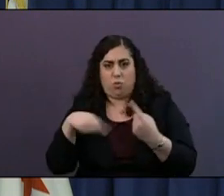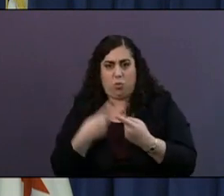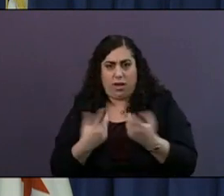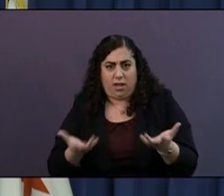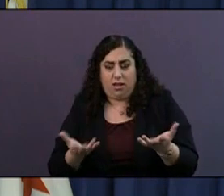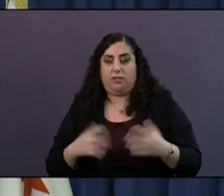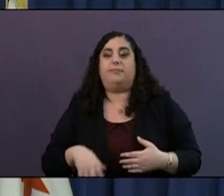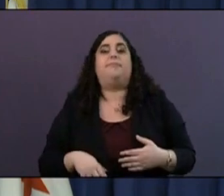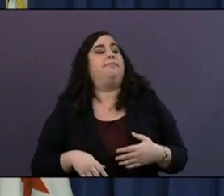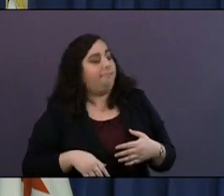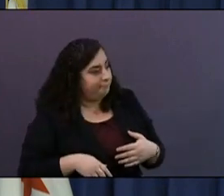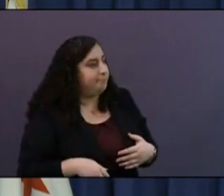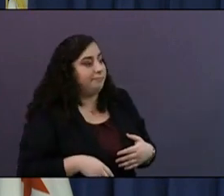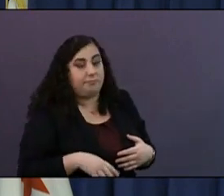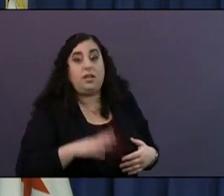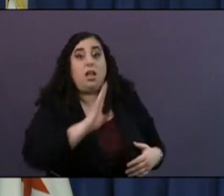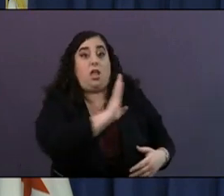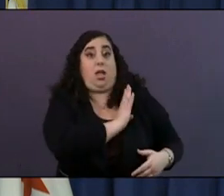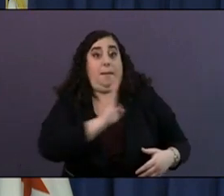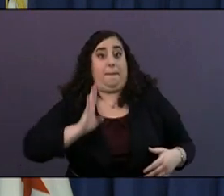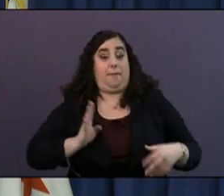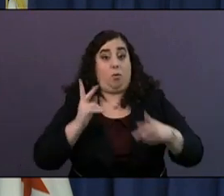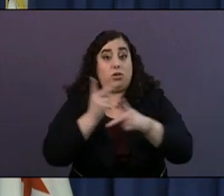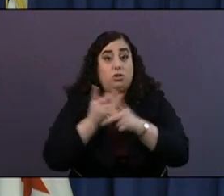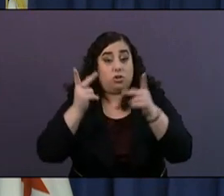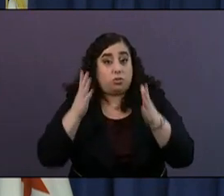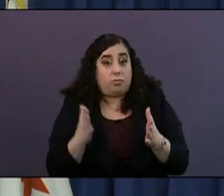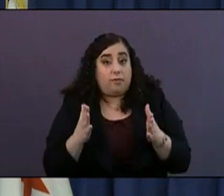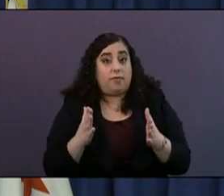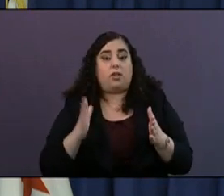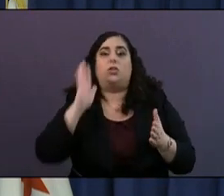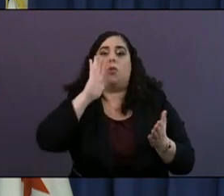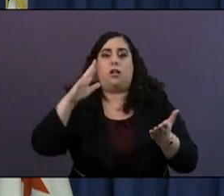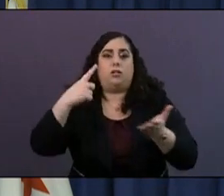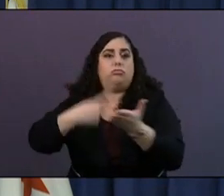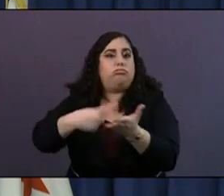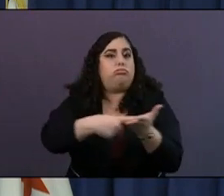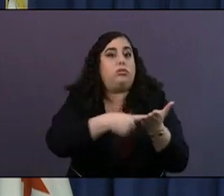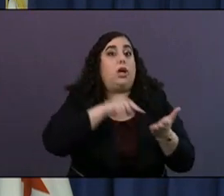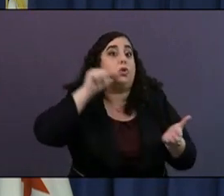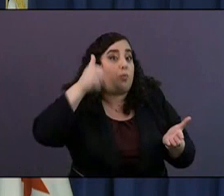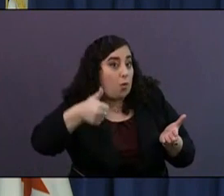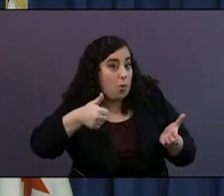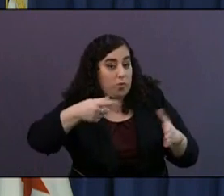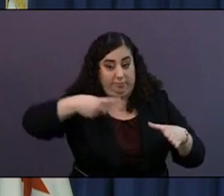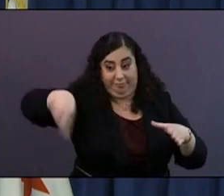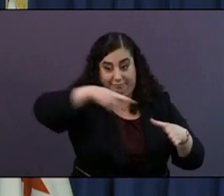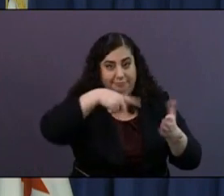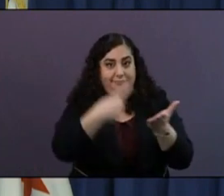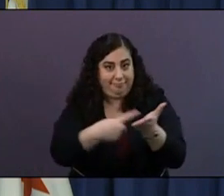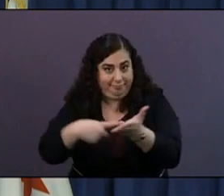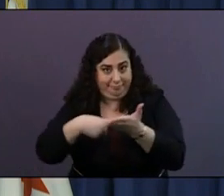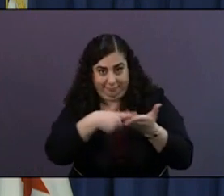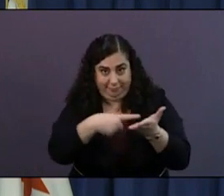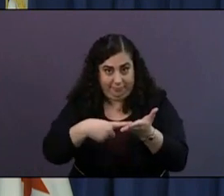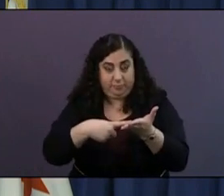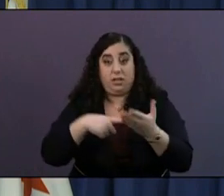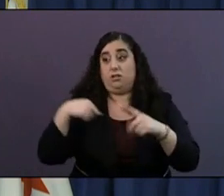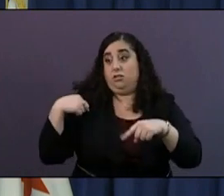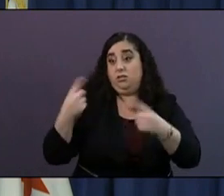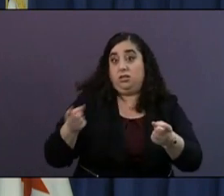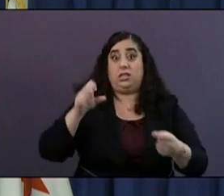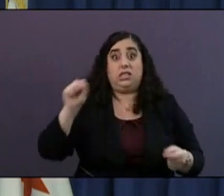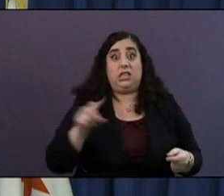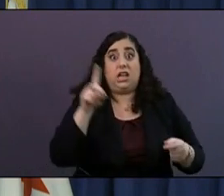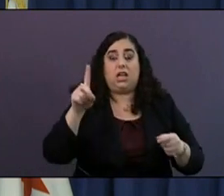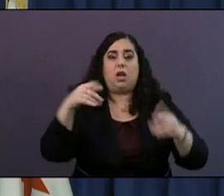and as Supervisor Jacob just indicated, we think we have a real opportunity because of the great work that San Diegans have done,